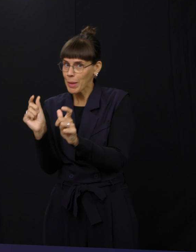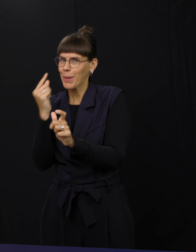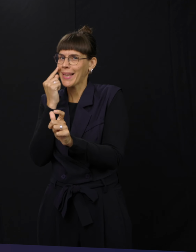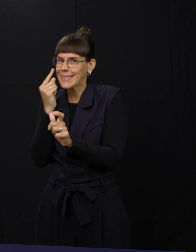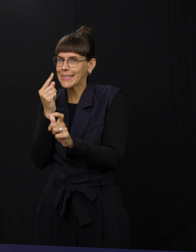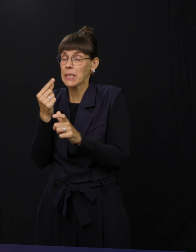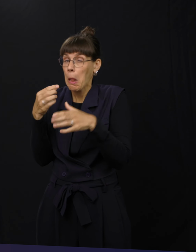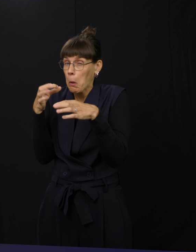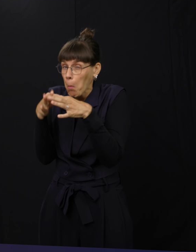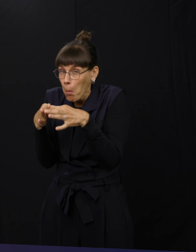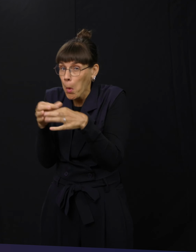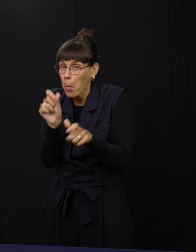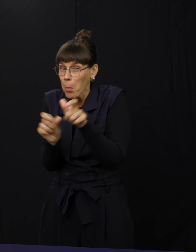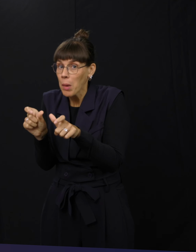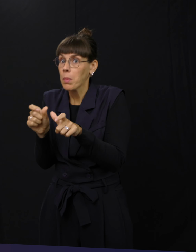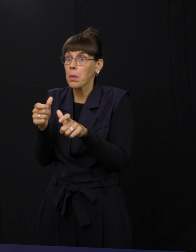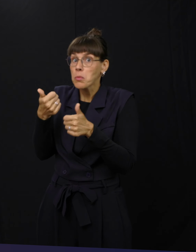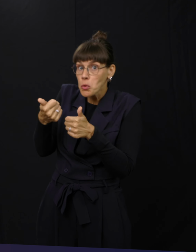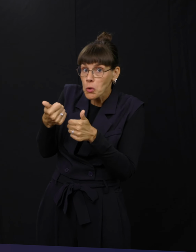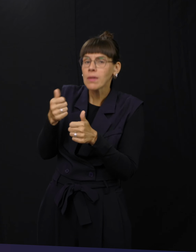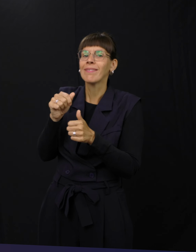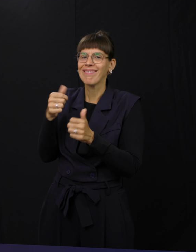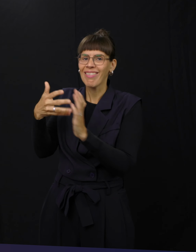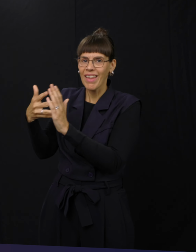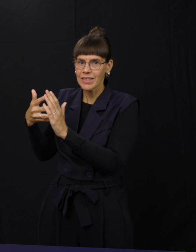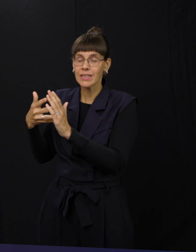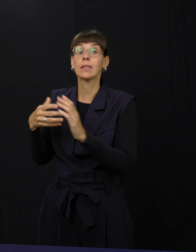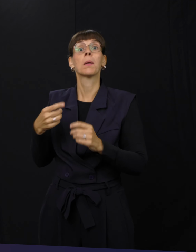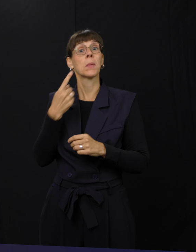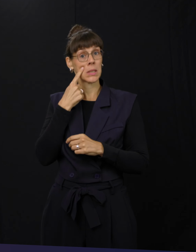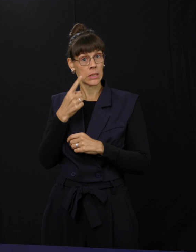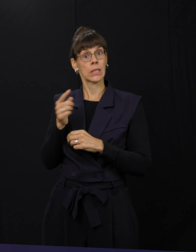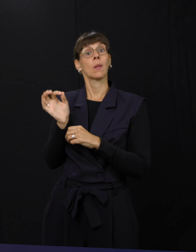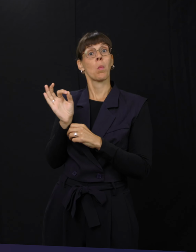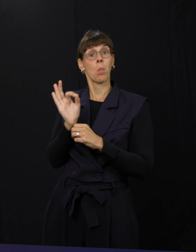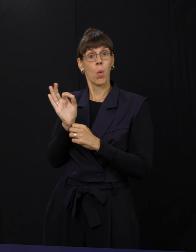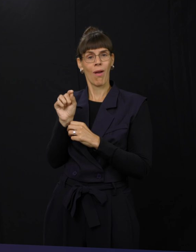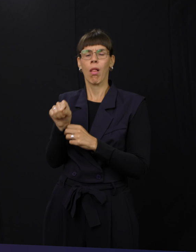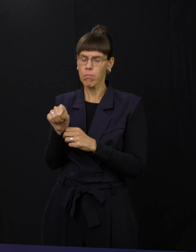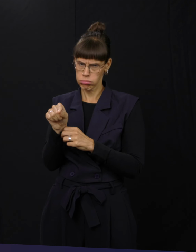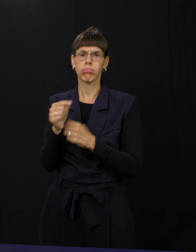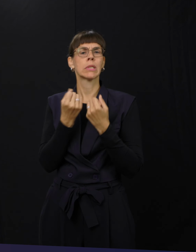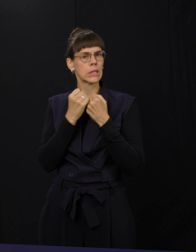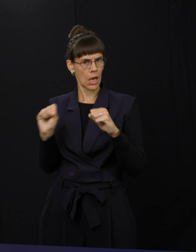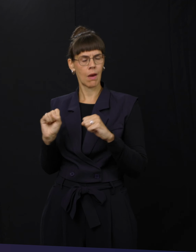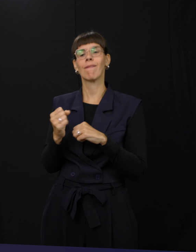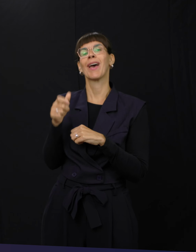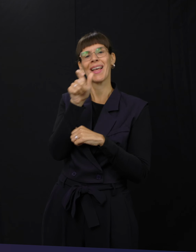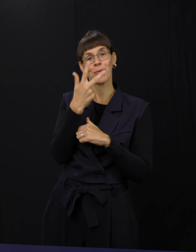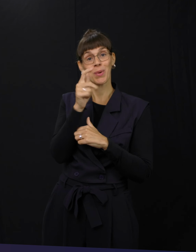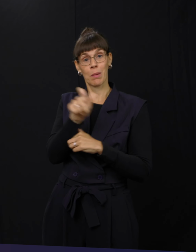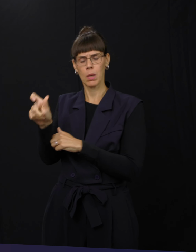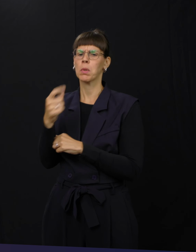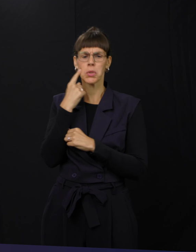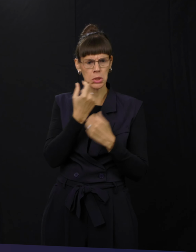in a very small group of patients. Right. And the molecule appeared to be safe in all treated individuals.